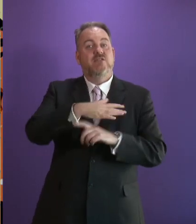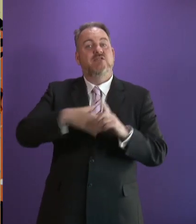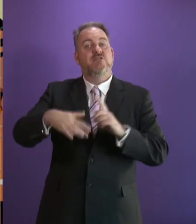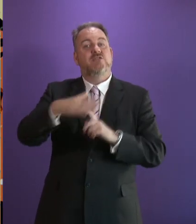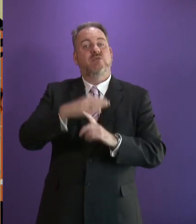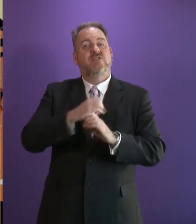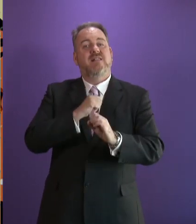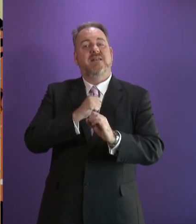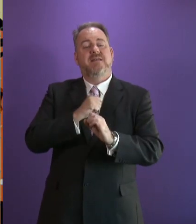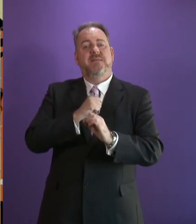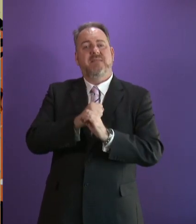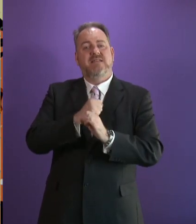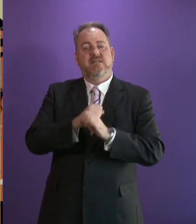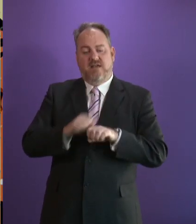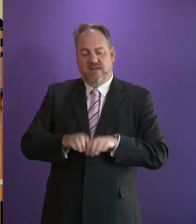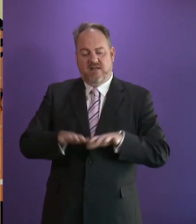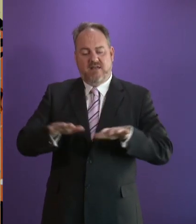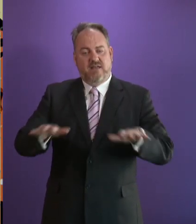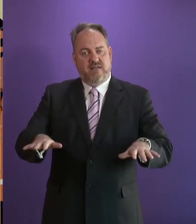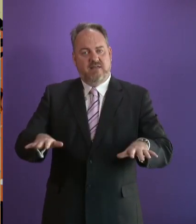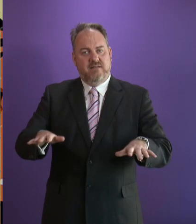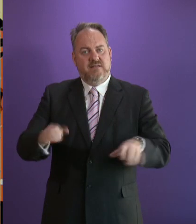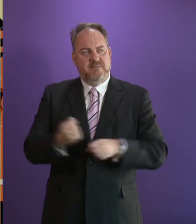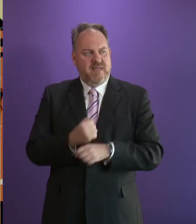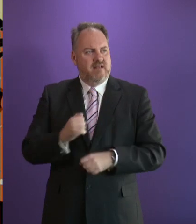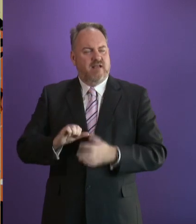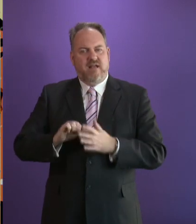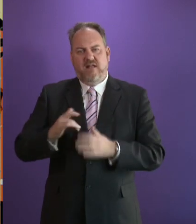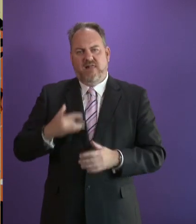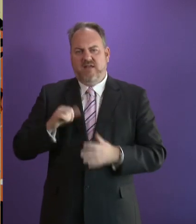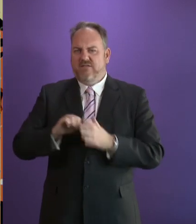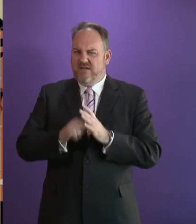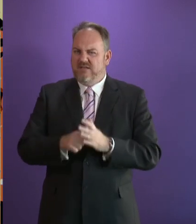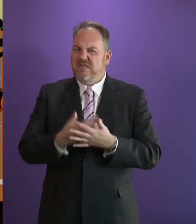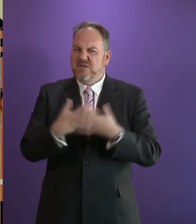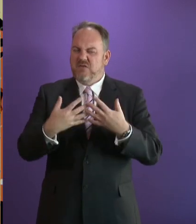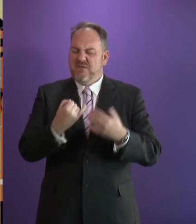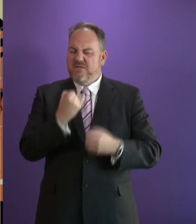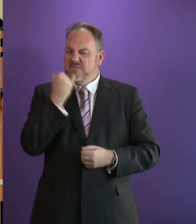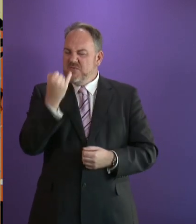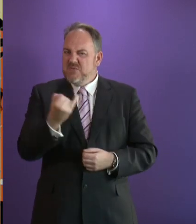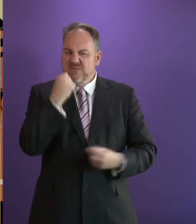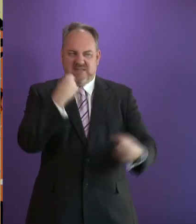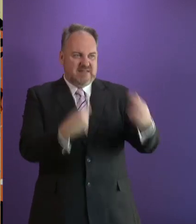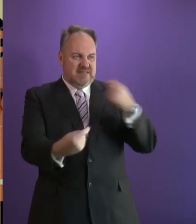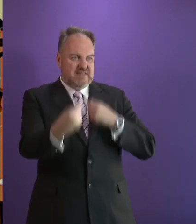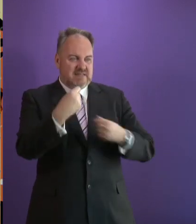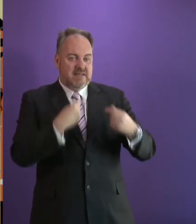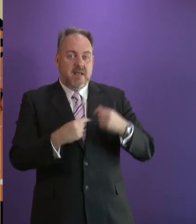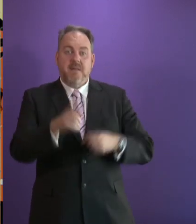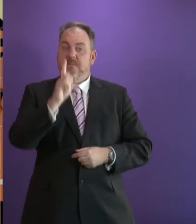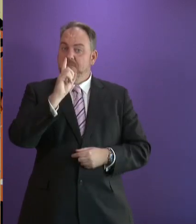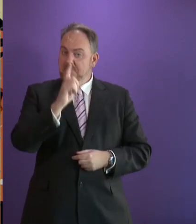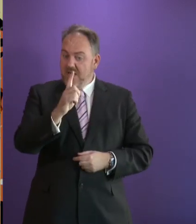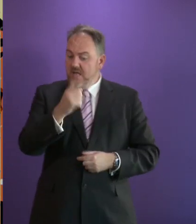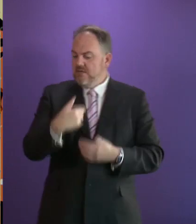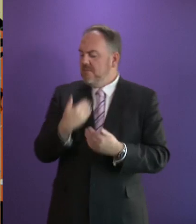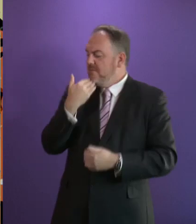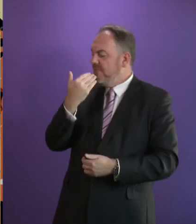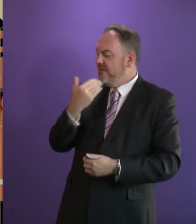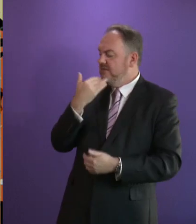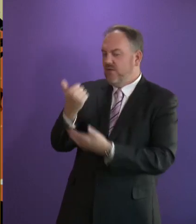ways has made life more challenging. There's a lot of vitriol, there is a lot of abuse out there, but there's a lot of support too.